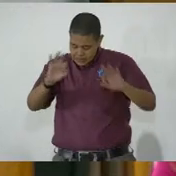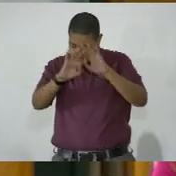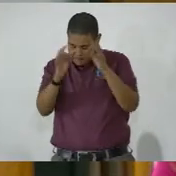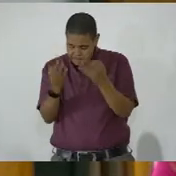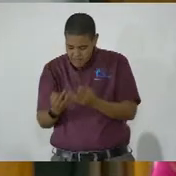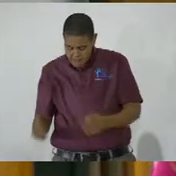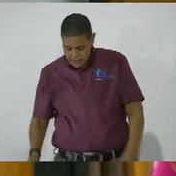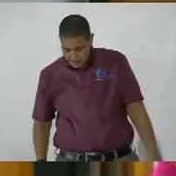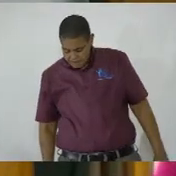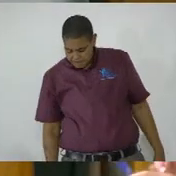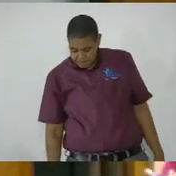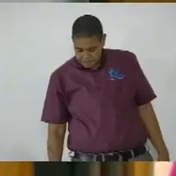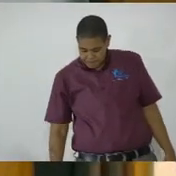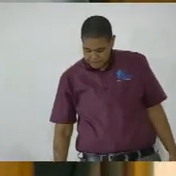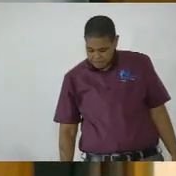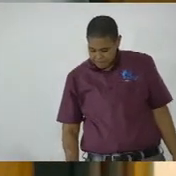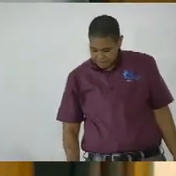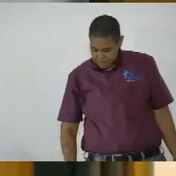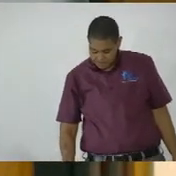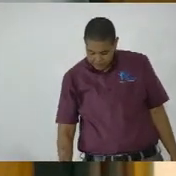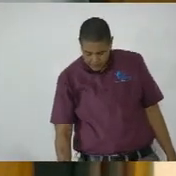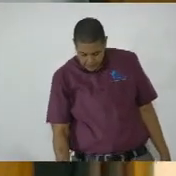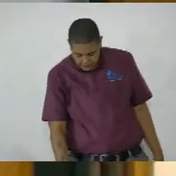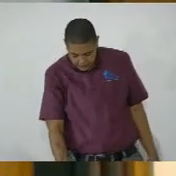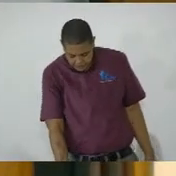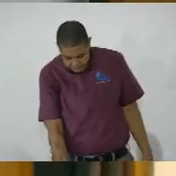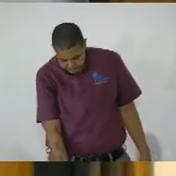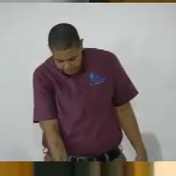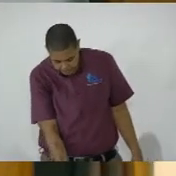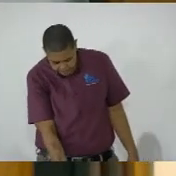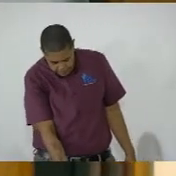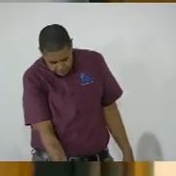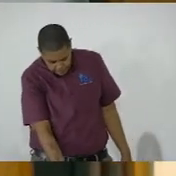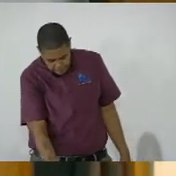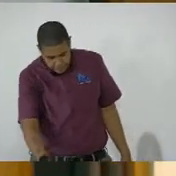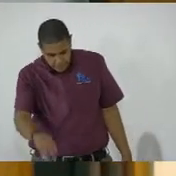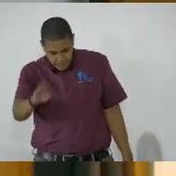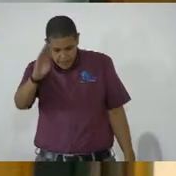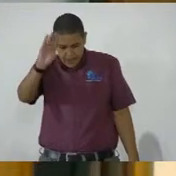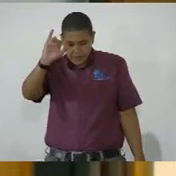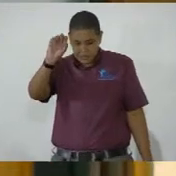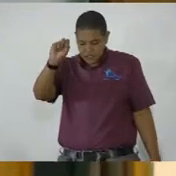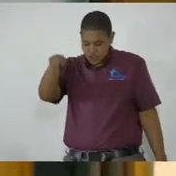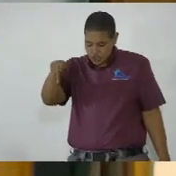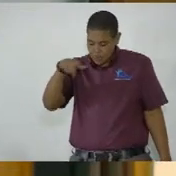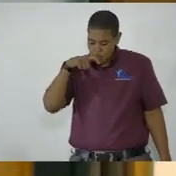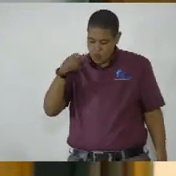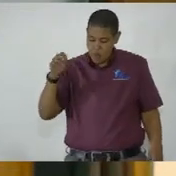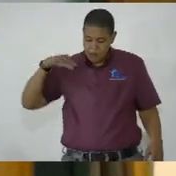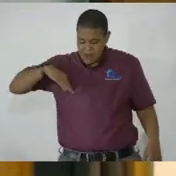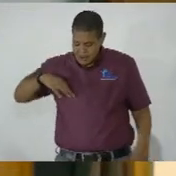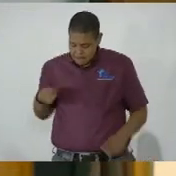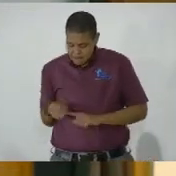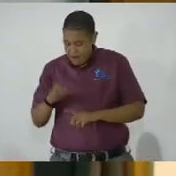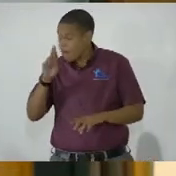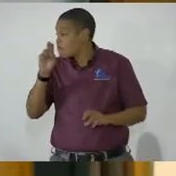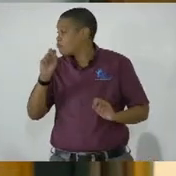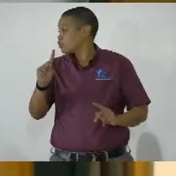is a bishop, Madam Speaker, who benefited from the restorative justice program.